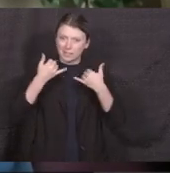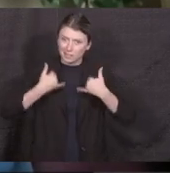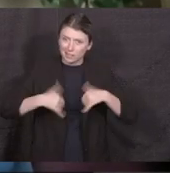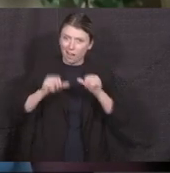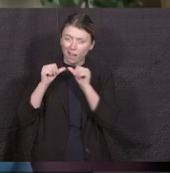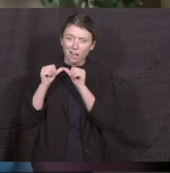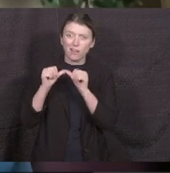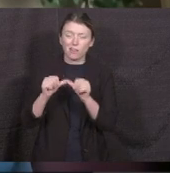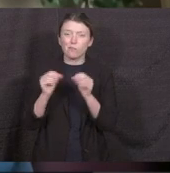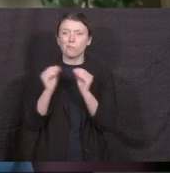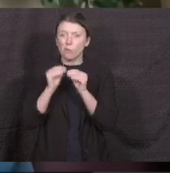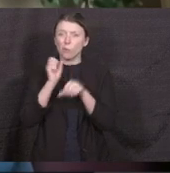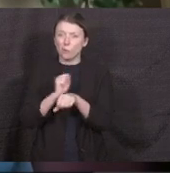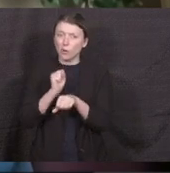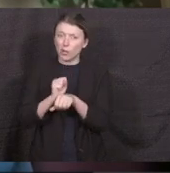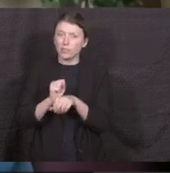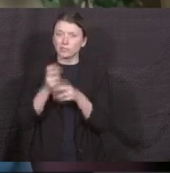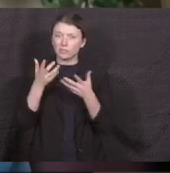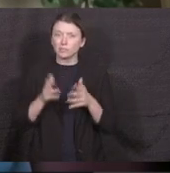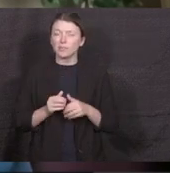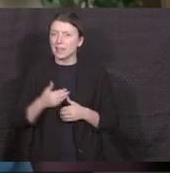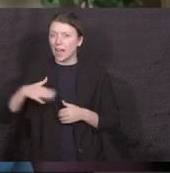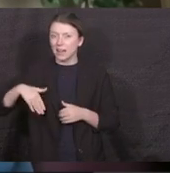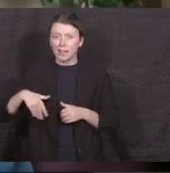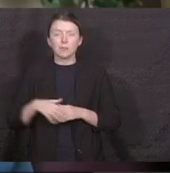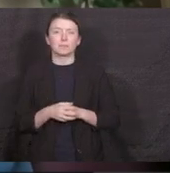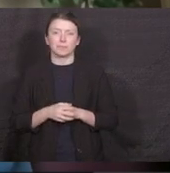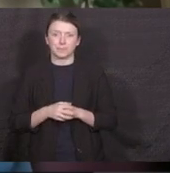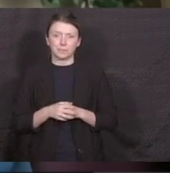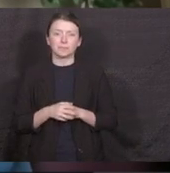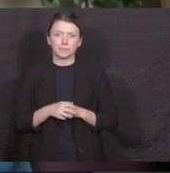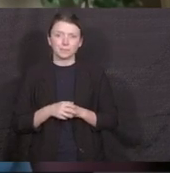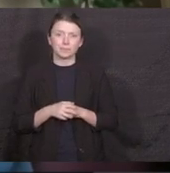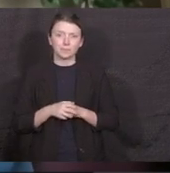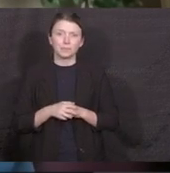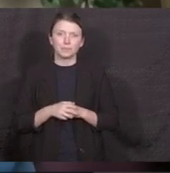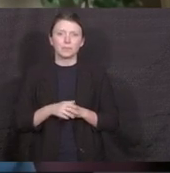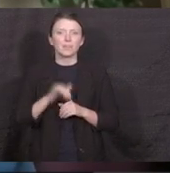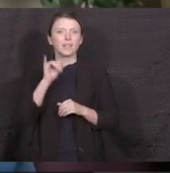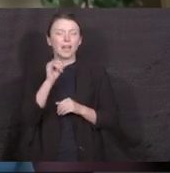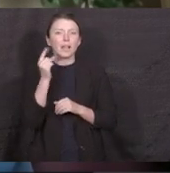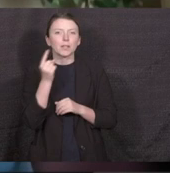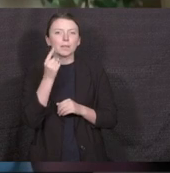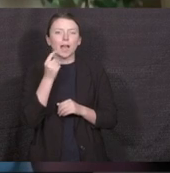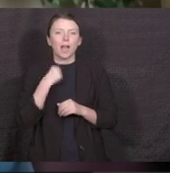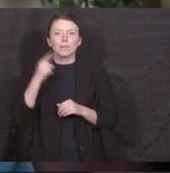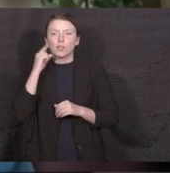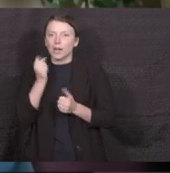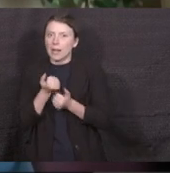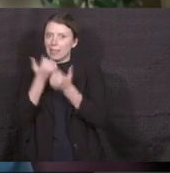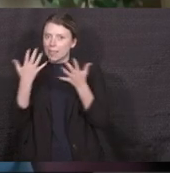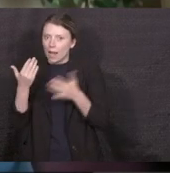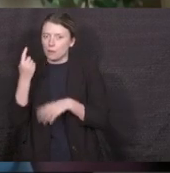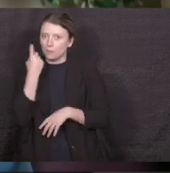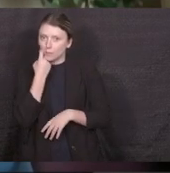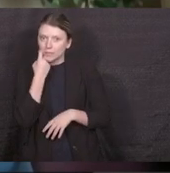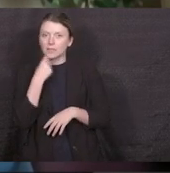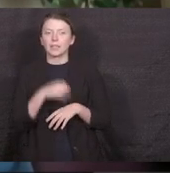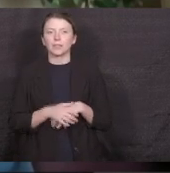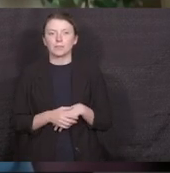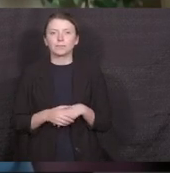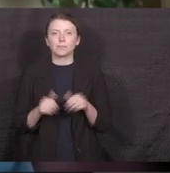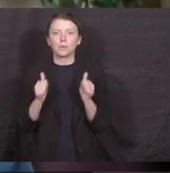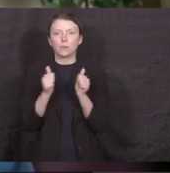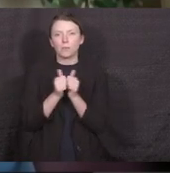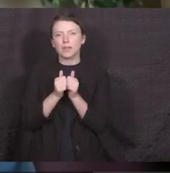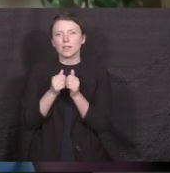in terms of being completely fair and open and transparent. That's something I'm hearing a lot of, along with just that